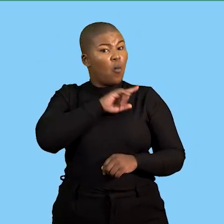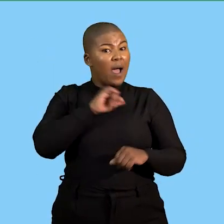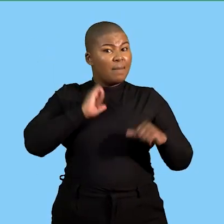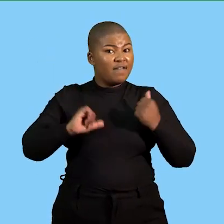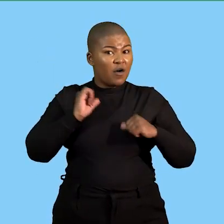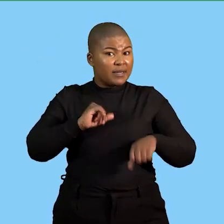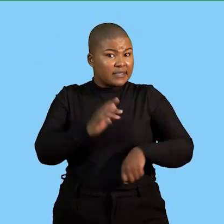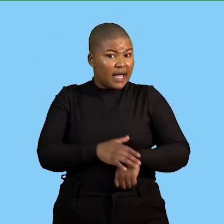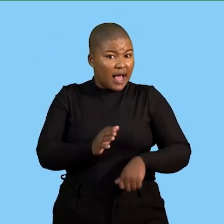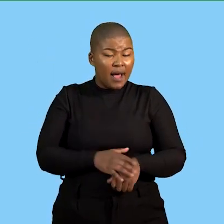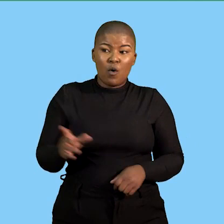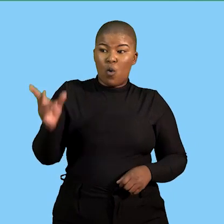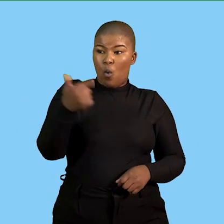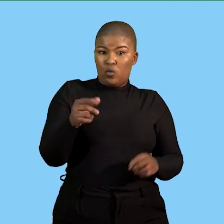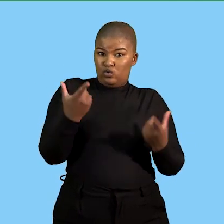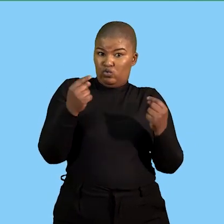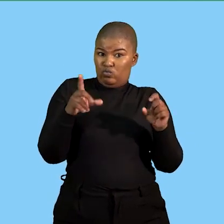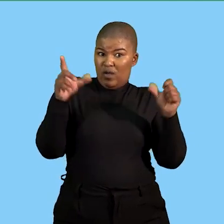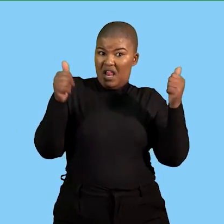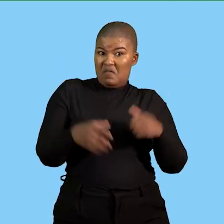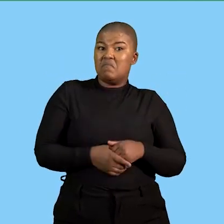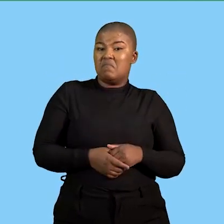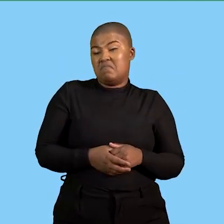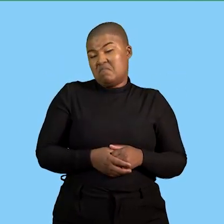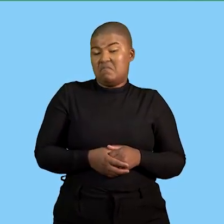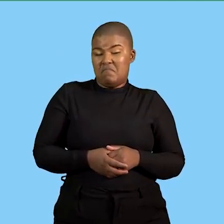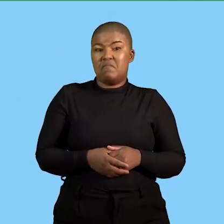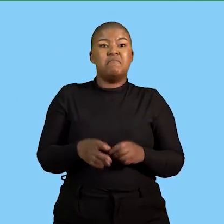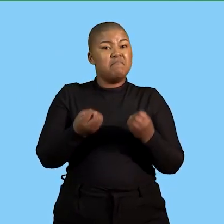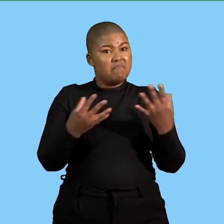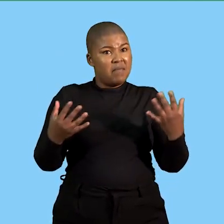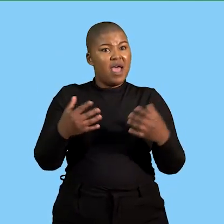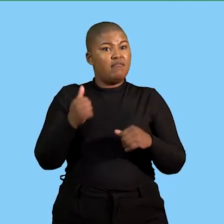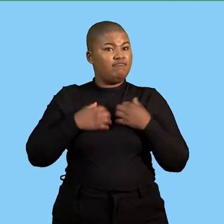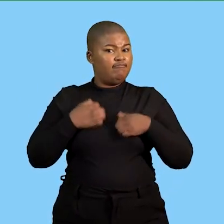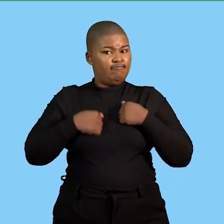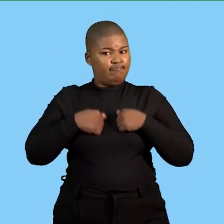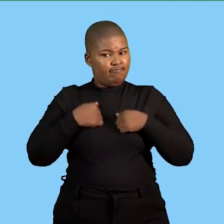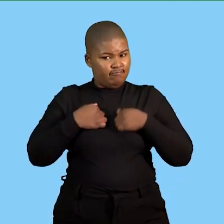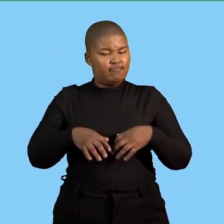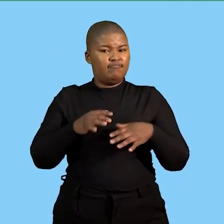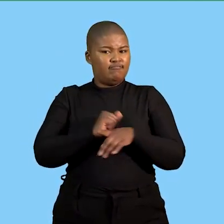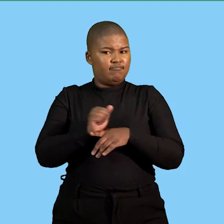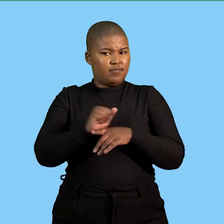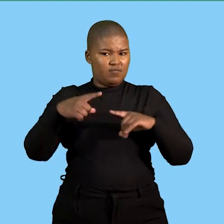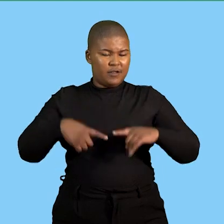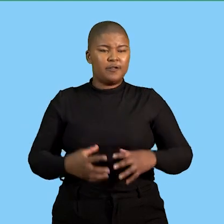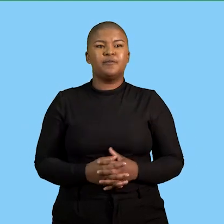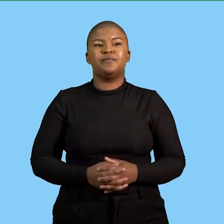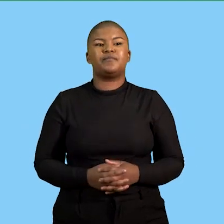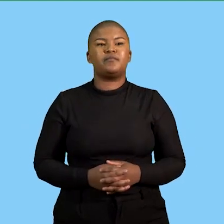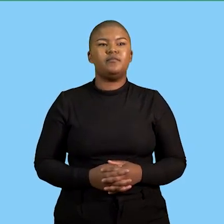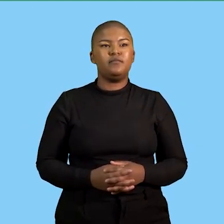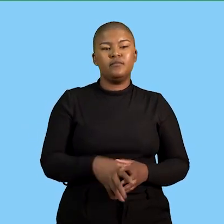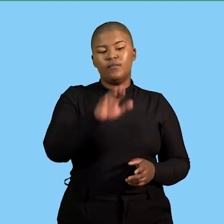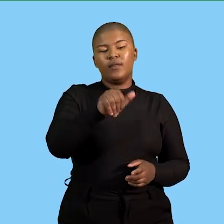stage, everyone knows what is expected of them. Then, as we proceed, we have adjourning or the mourning stage.